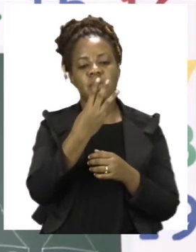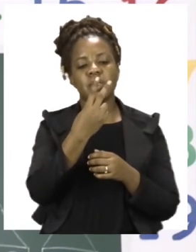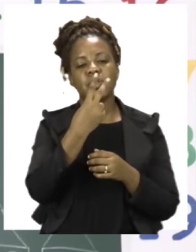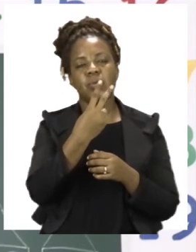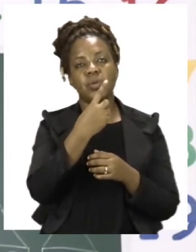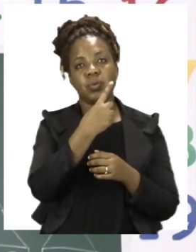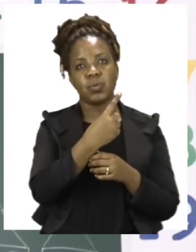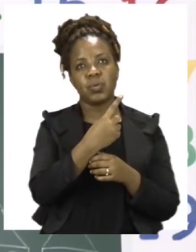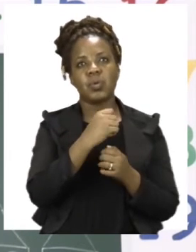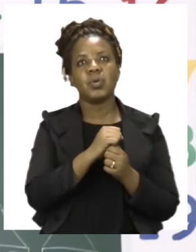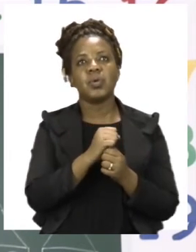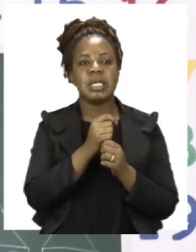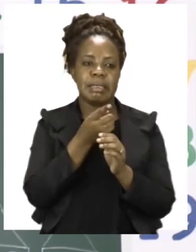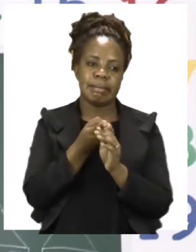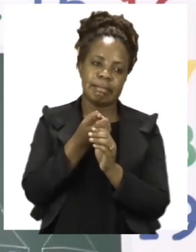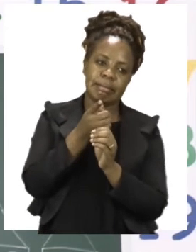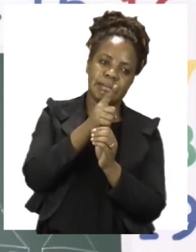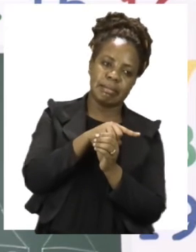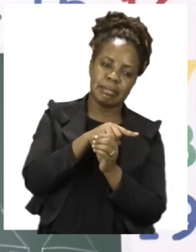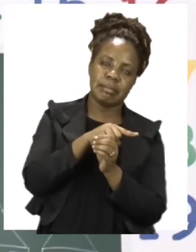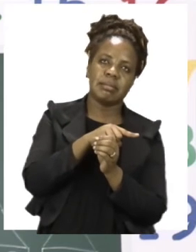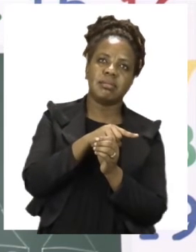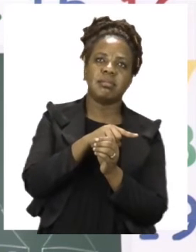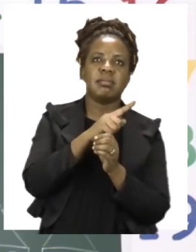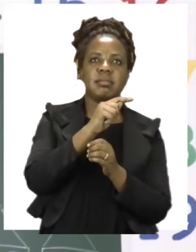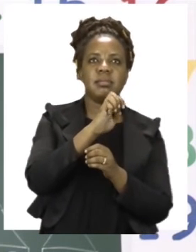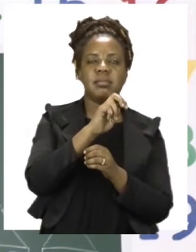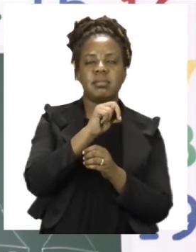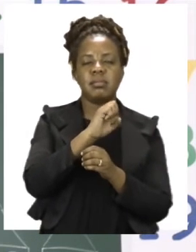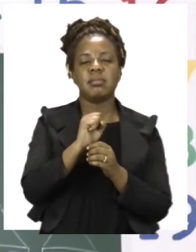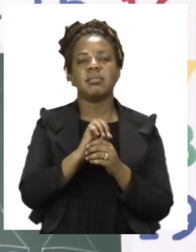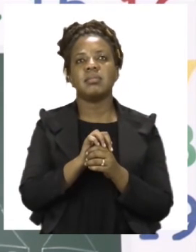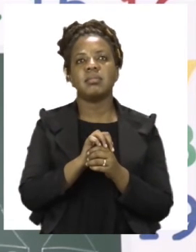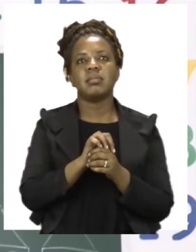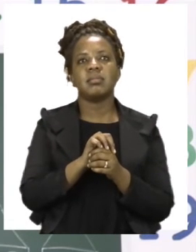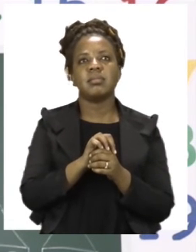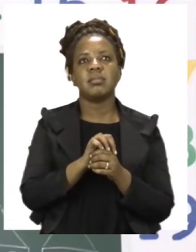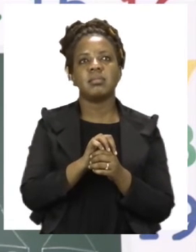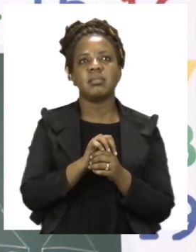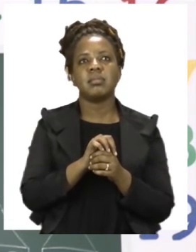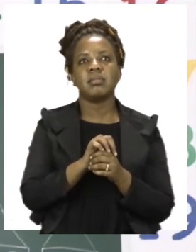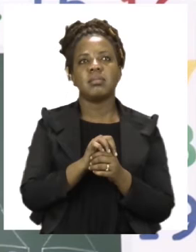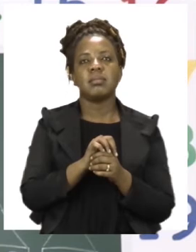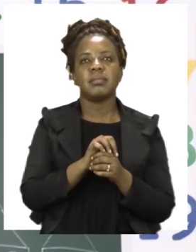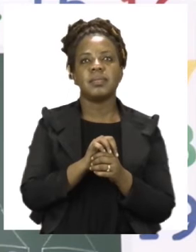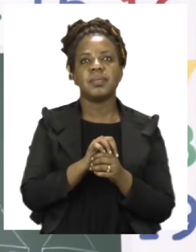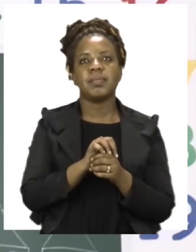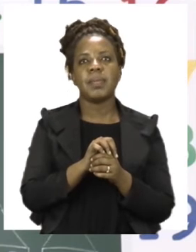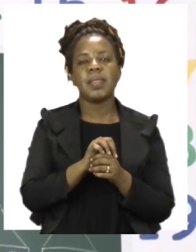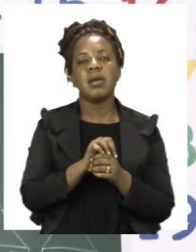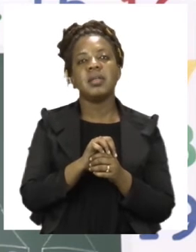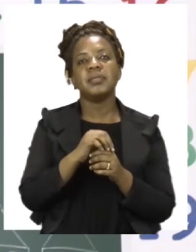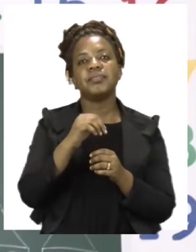1, you have to go back to the house in the front. Back to the house behind the number.